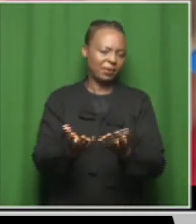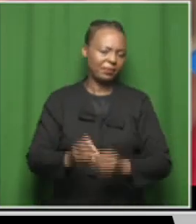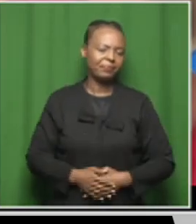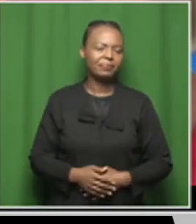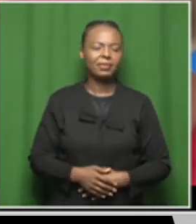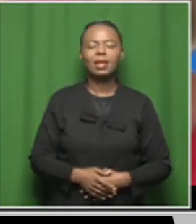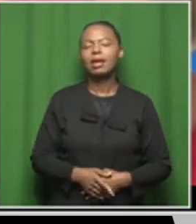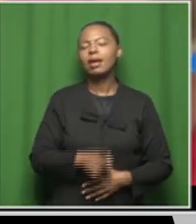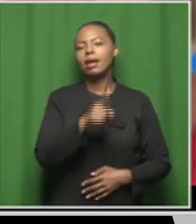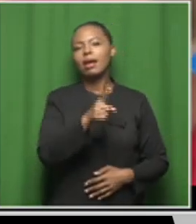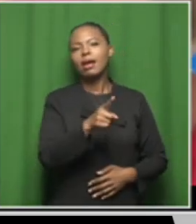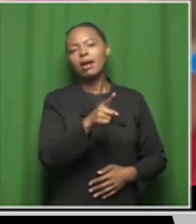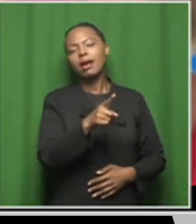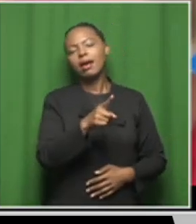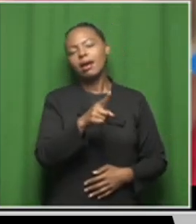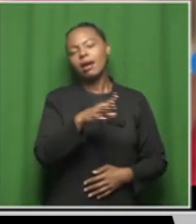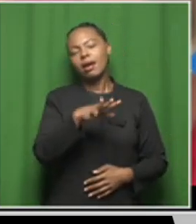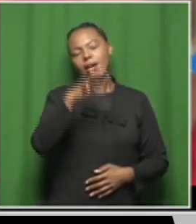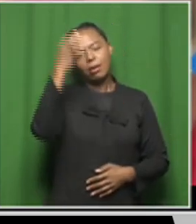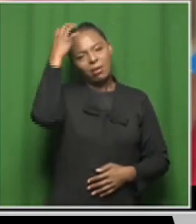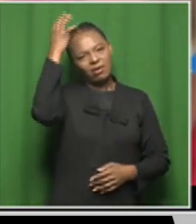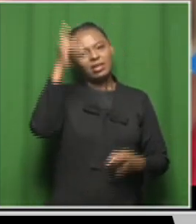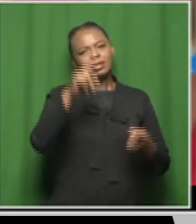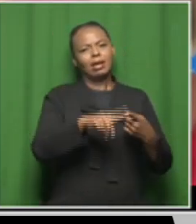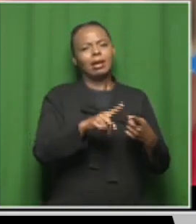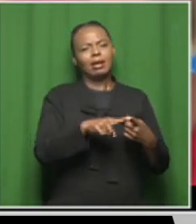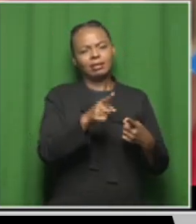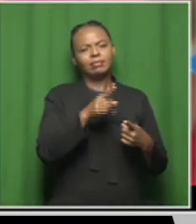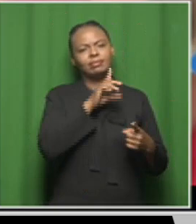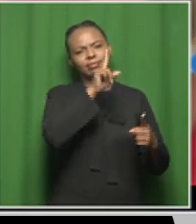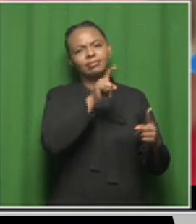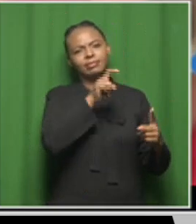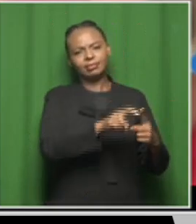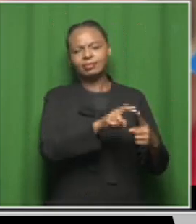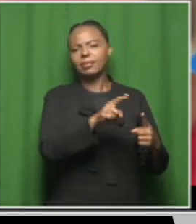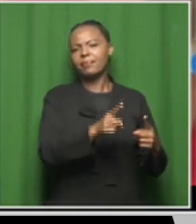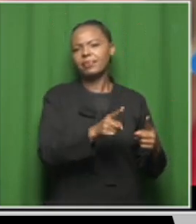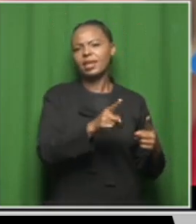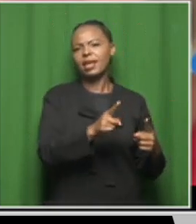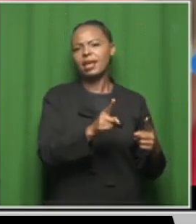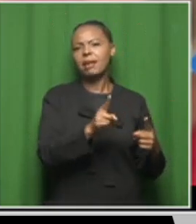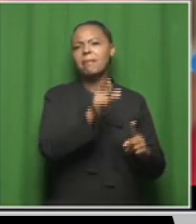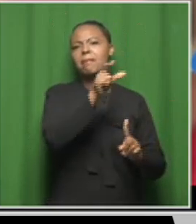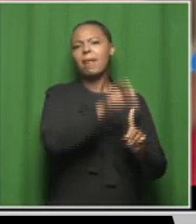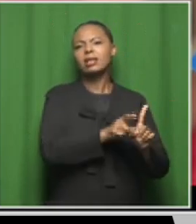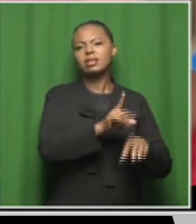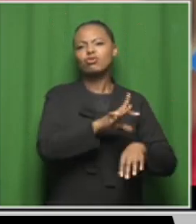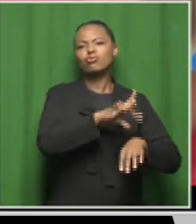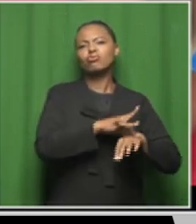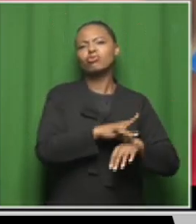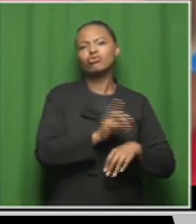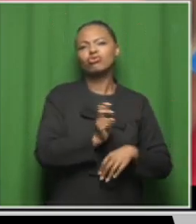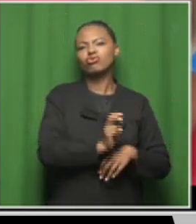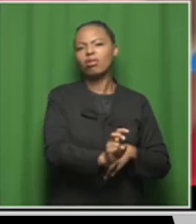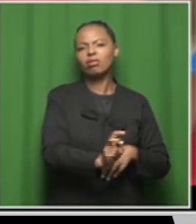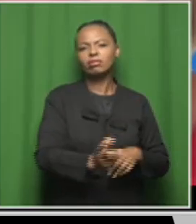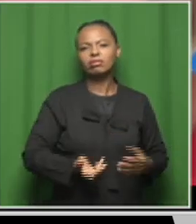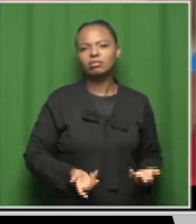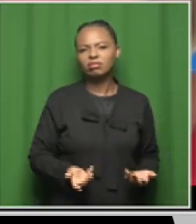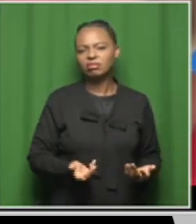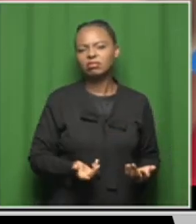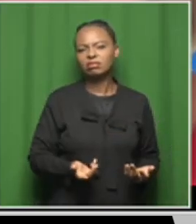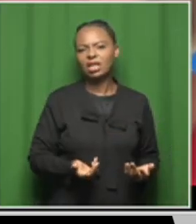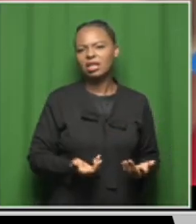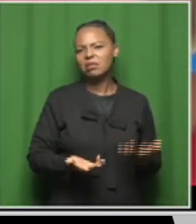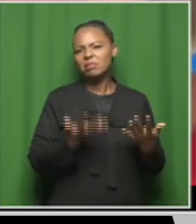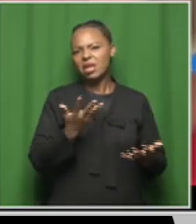de Oliveira, how does one get infected with HMPV? And also, is there a vaccine, or